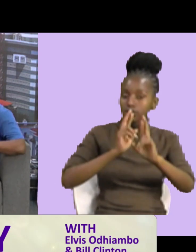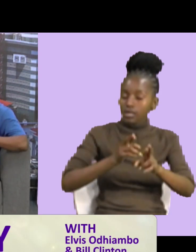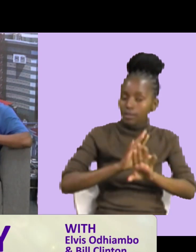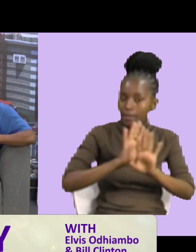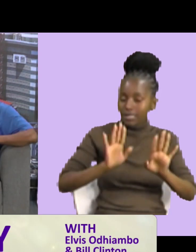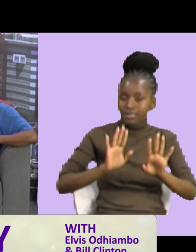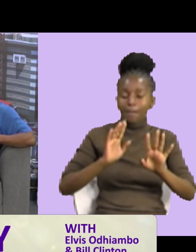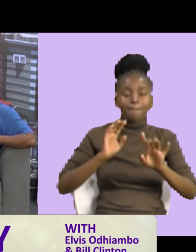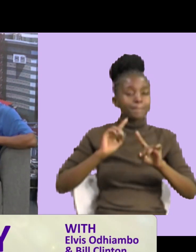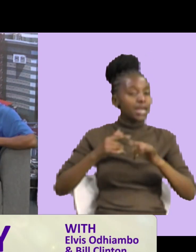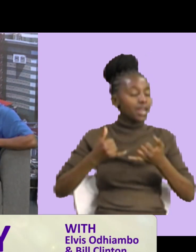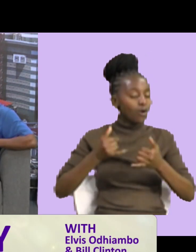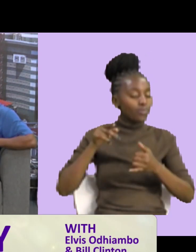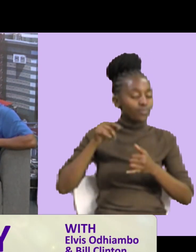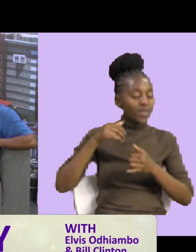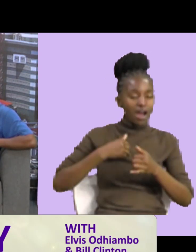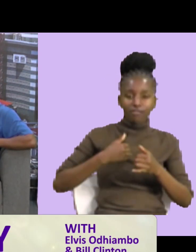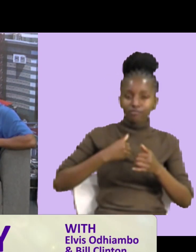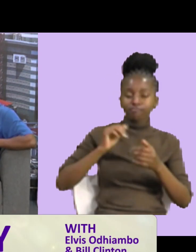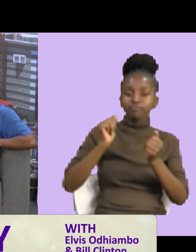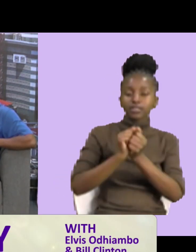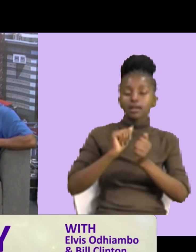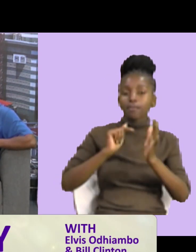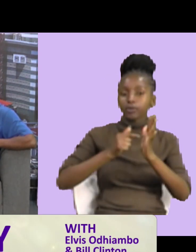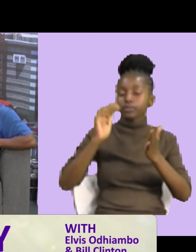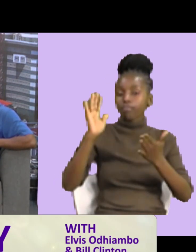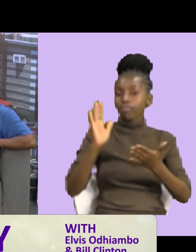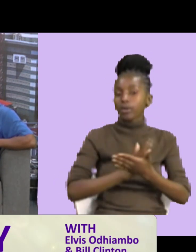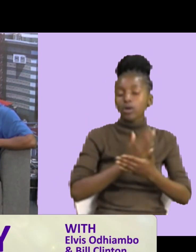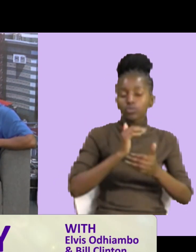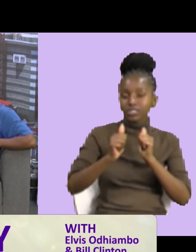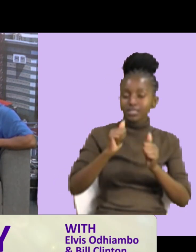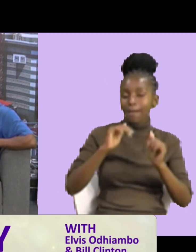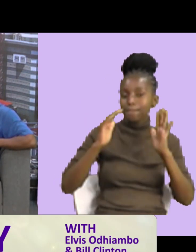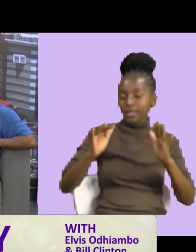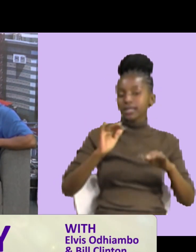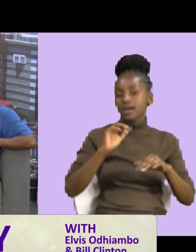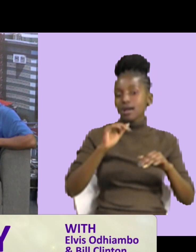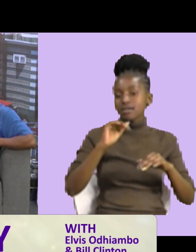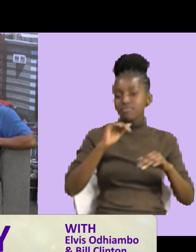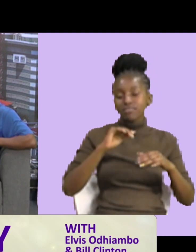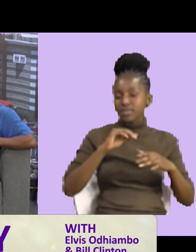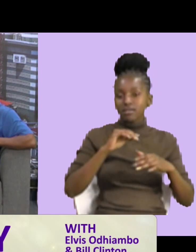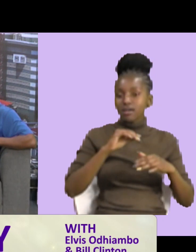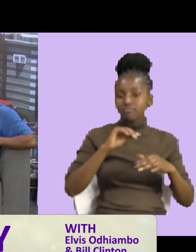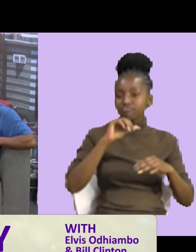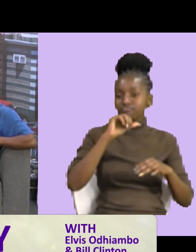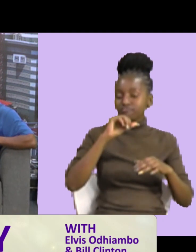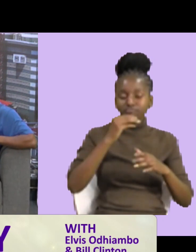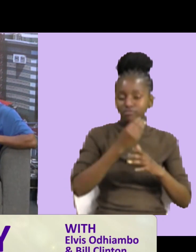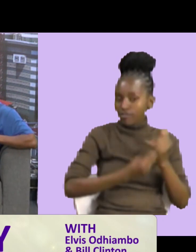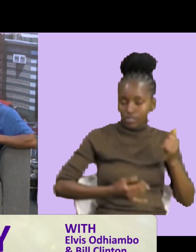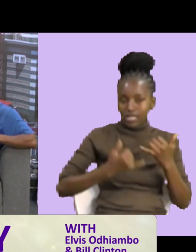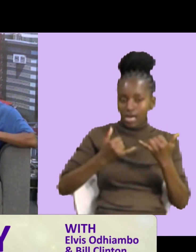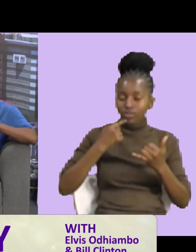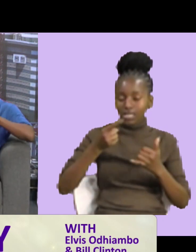the flip side. But this is a big disadvantage to them. How will this affect the team in your own view?